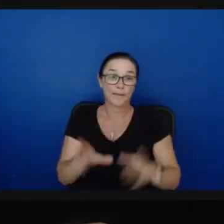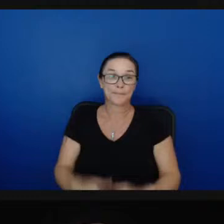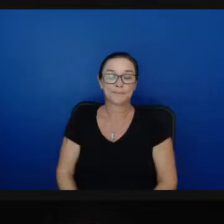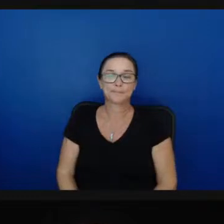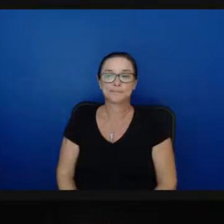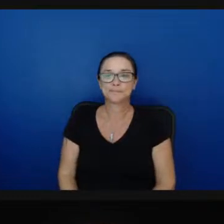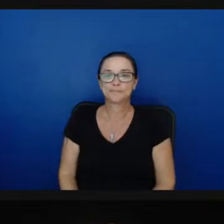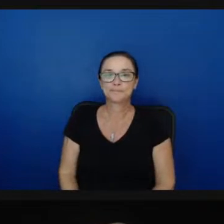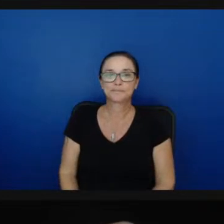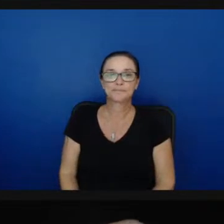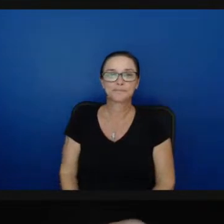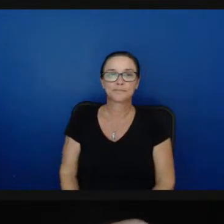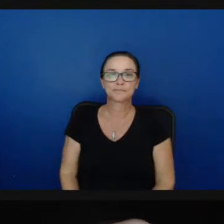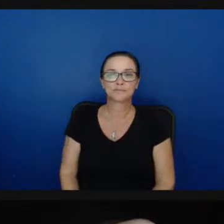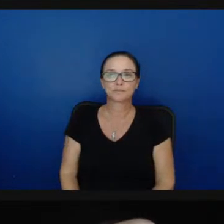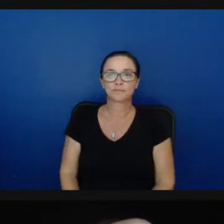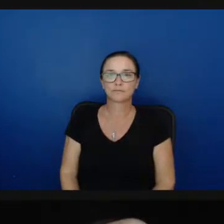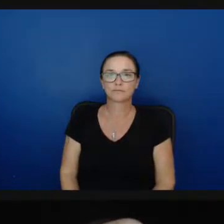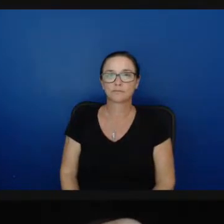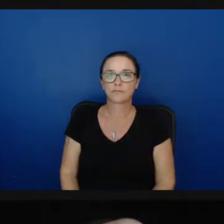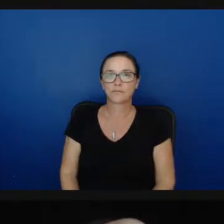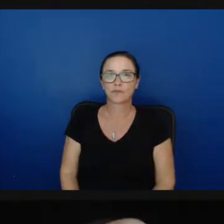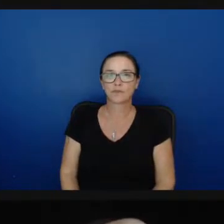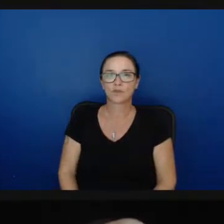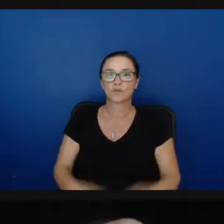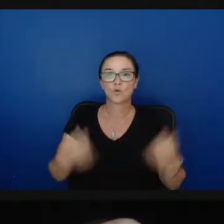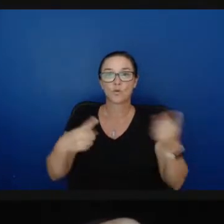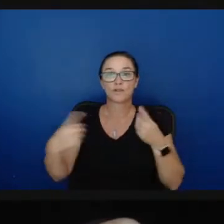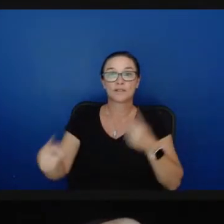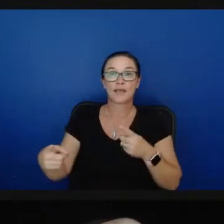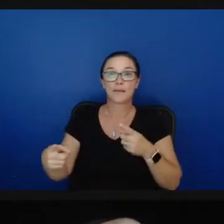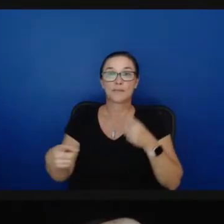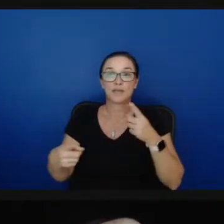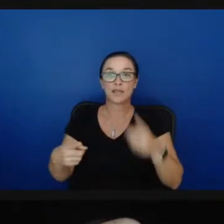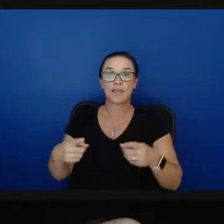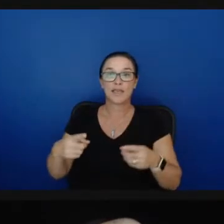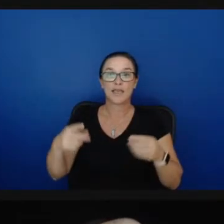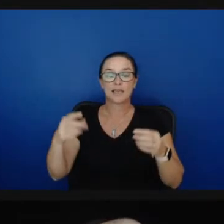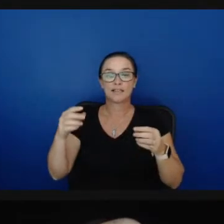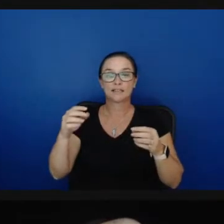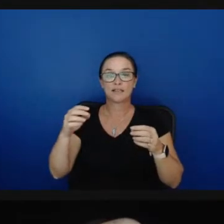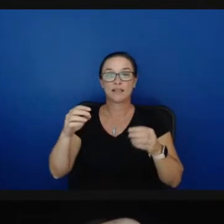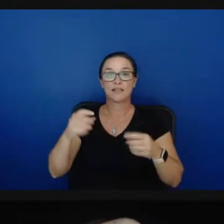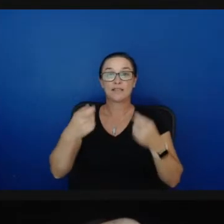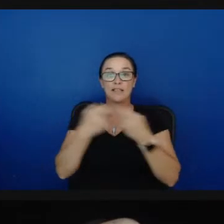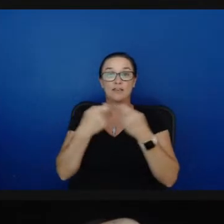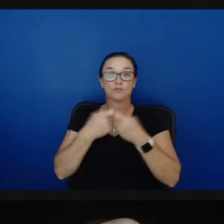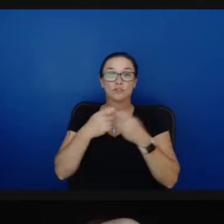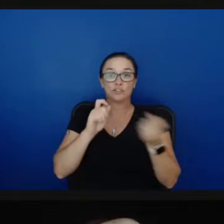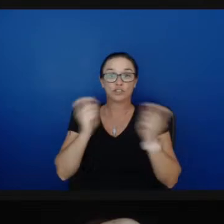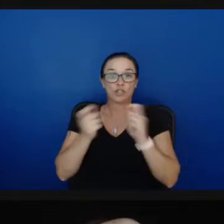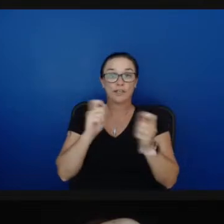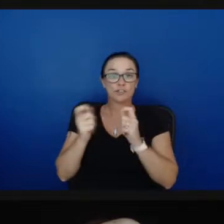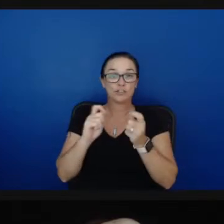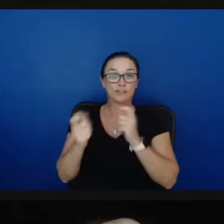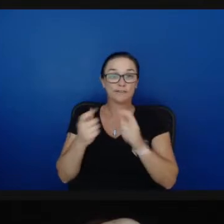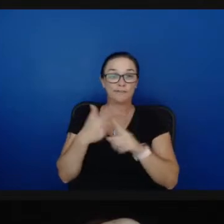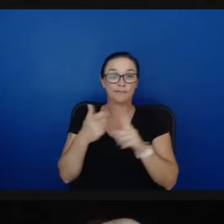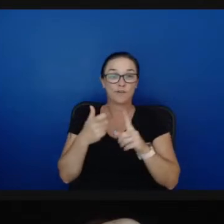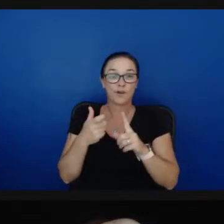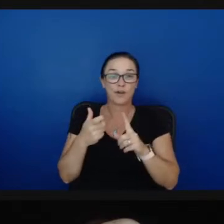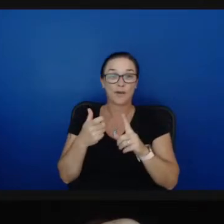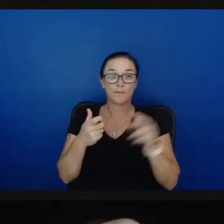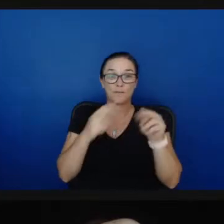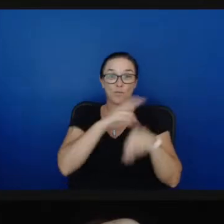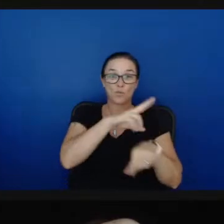past. So what's happening there is the polarization of electricity is changing from we'll call it